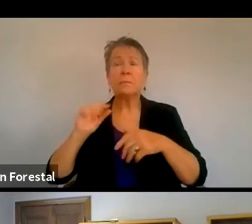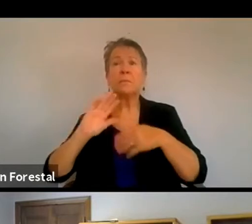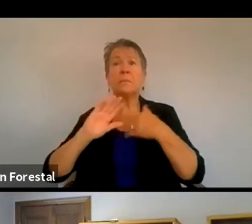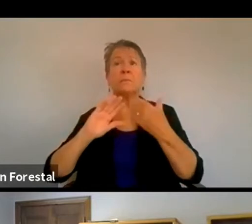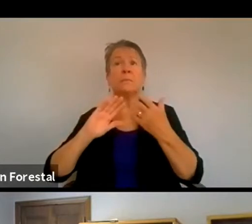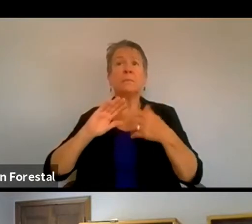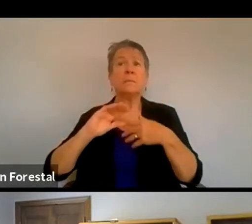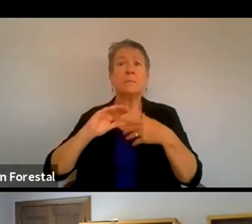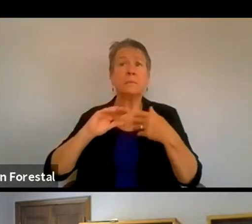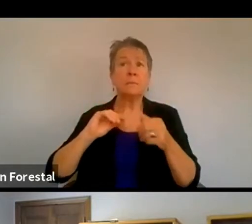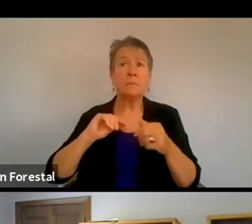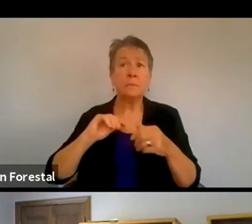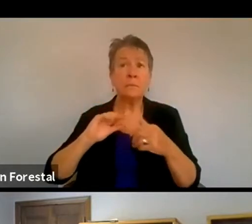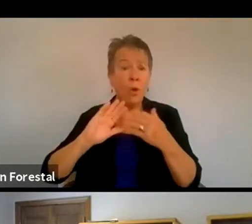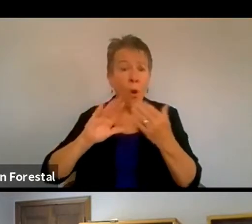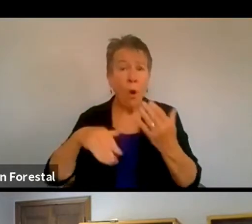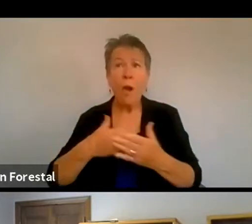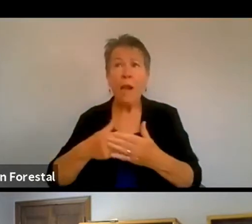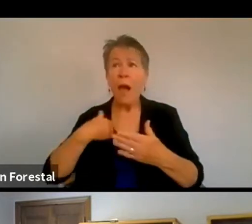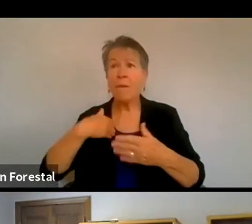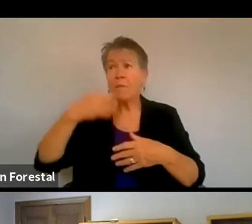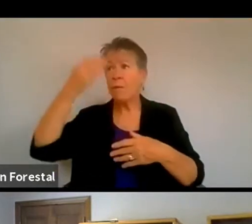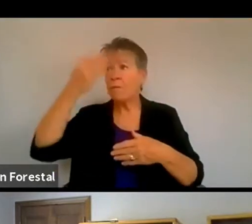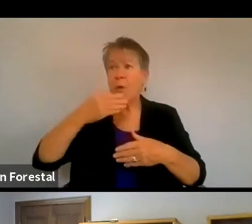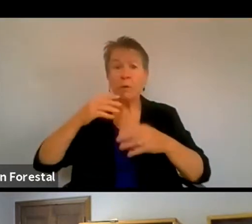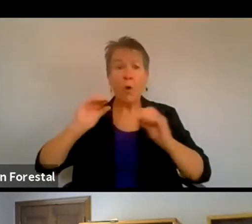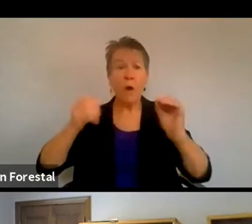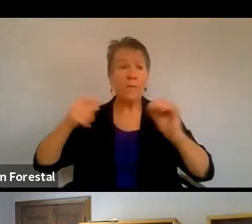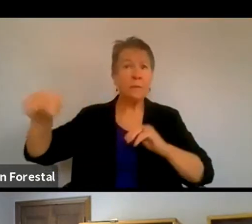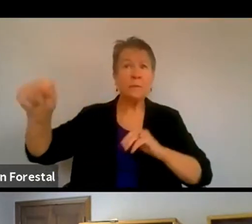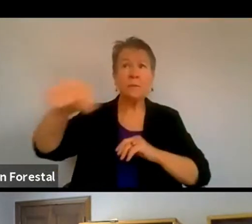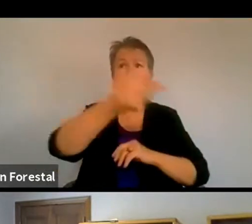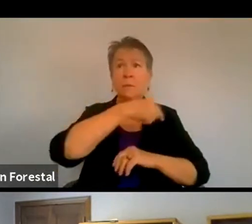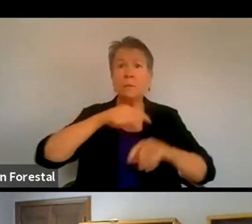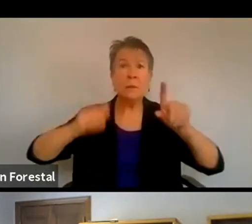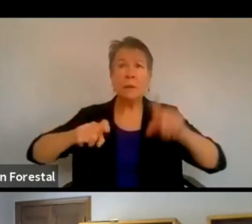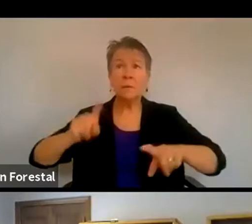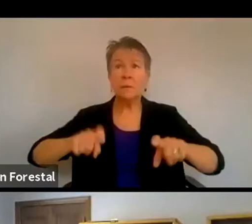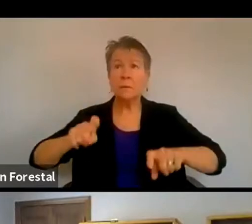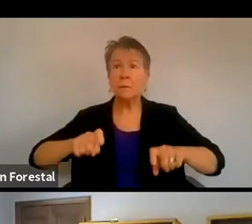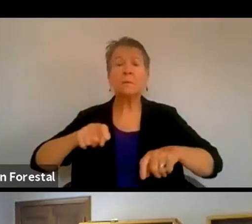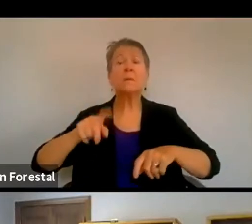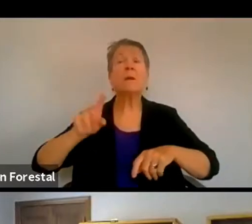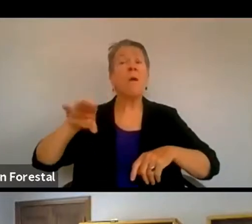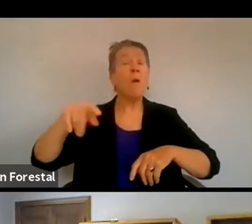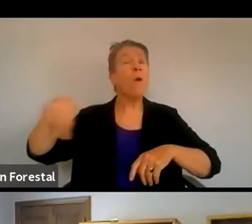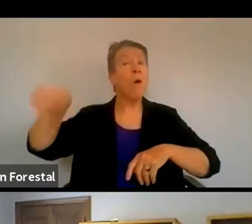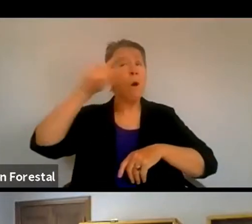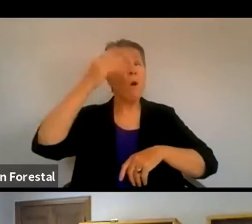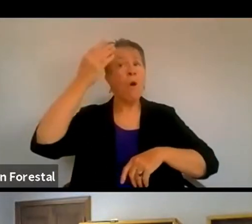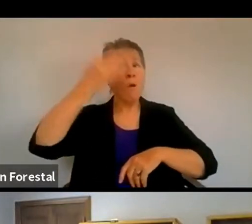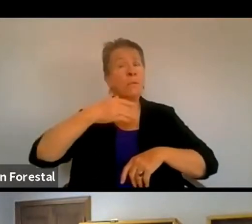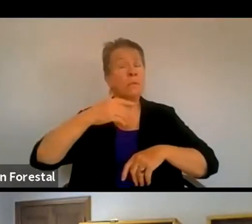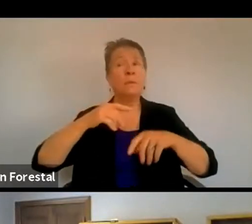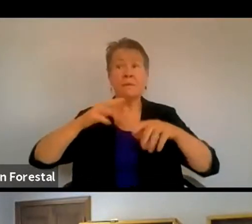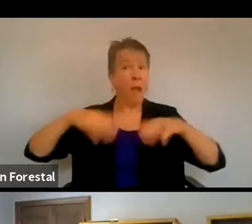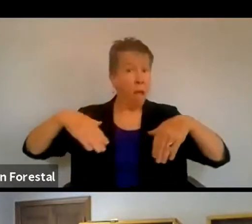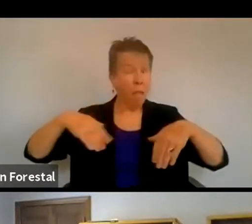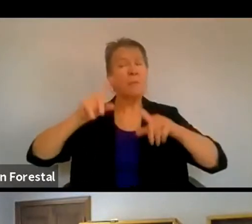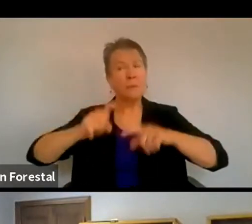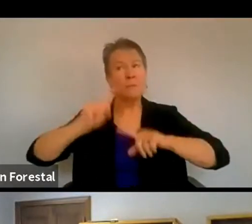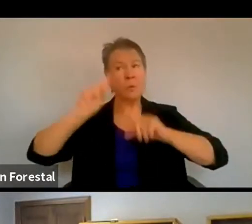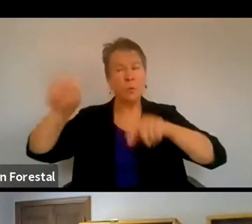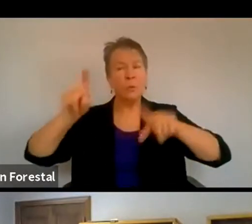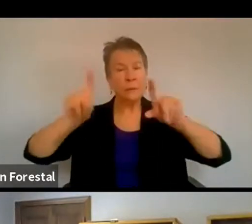still has not been tested will be tested. The other person on the team who was with us, other